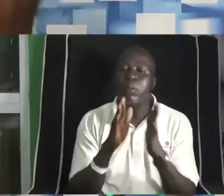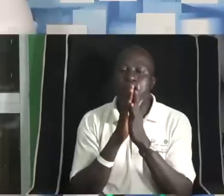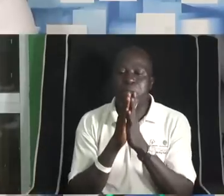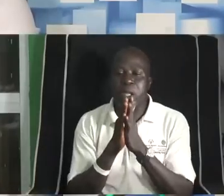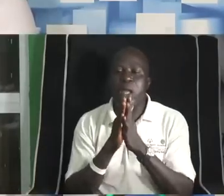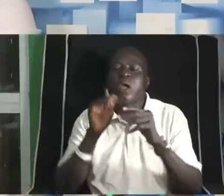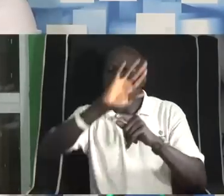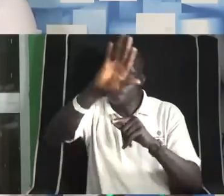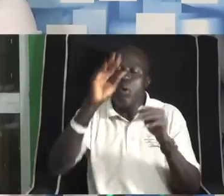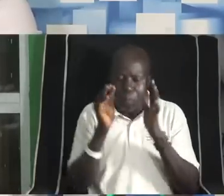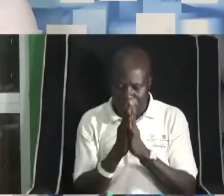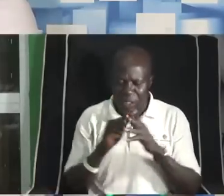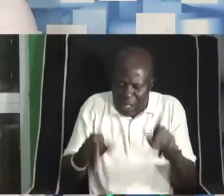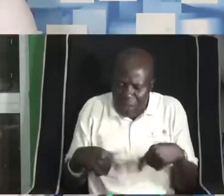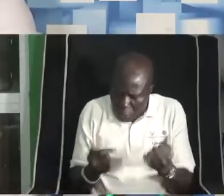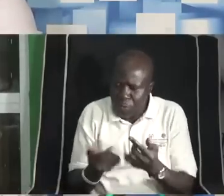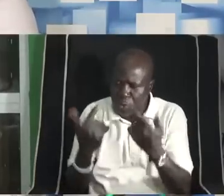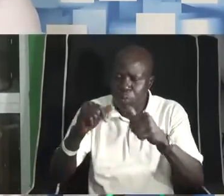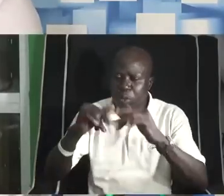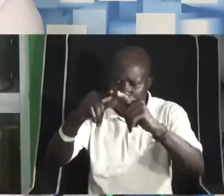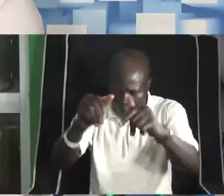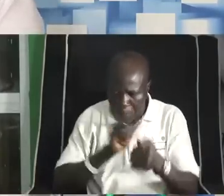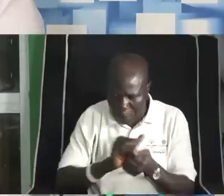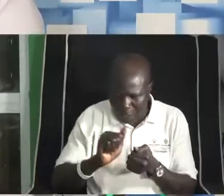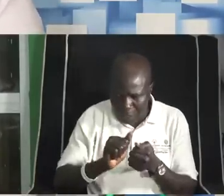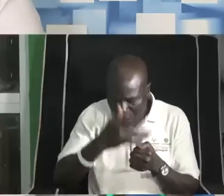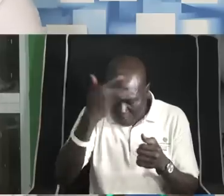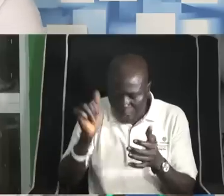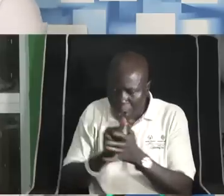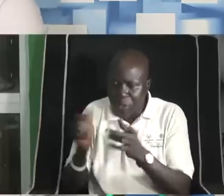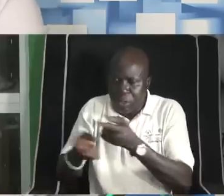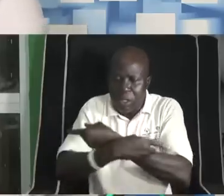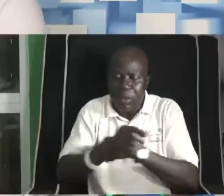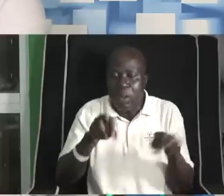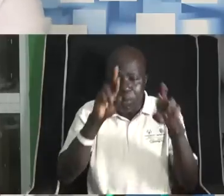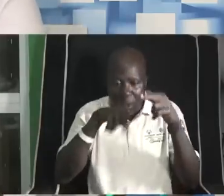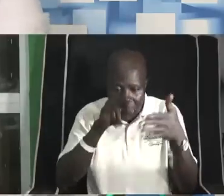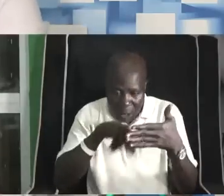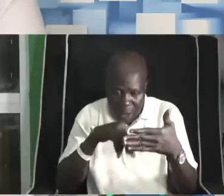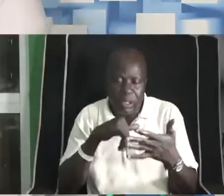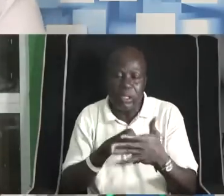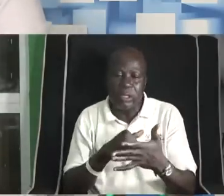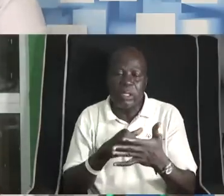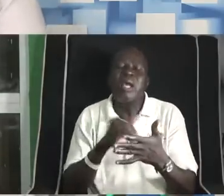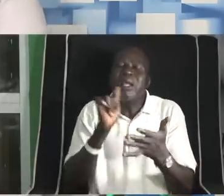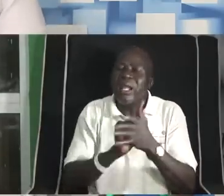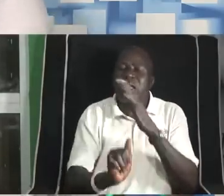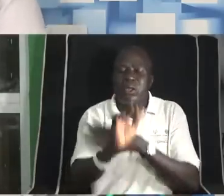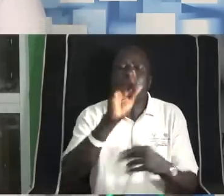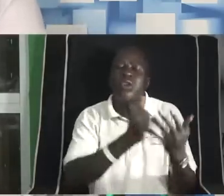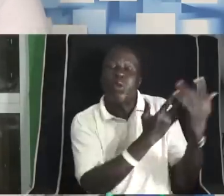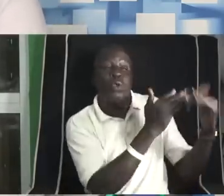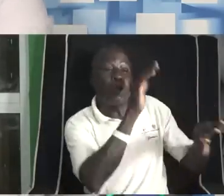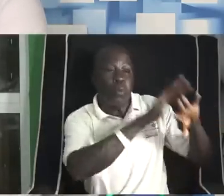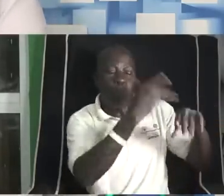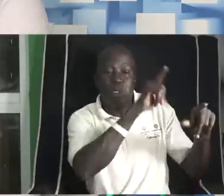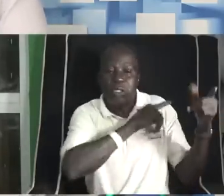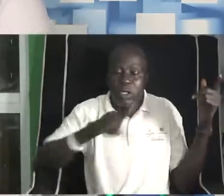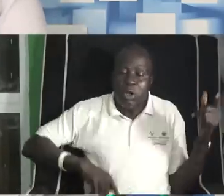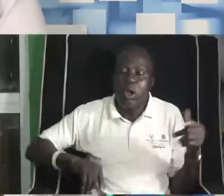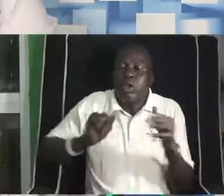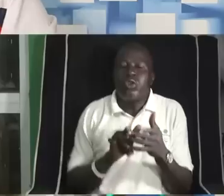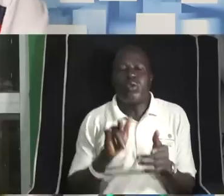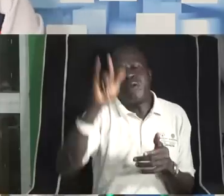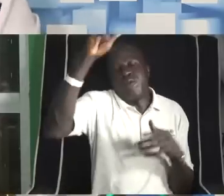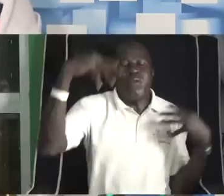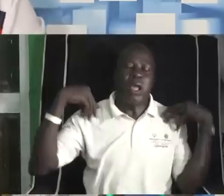prayer, your own vision to be accomplished. For the day of prayer, that God that waits upon you will fly as